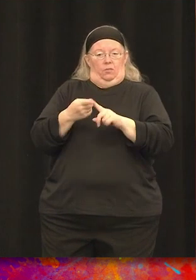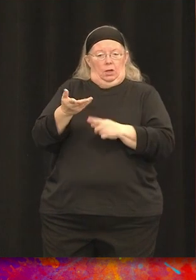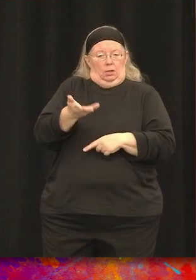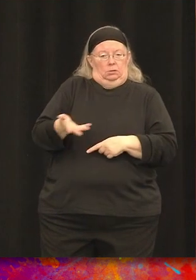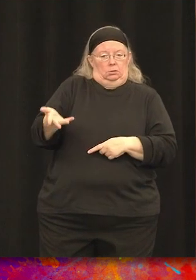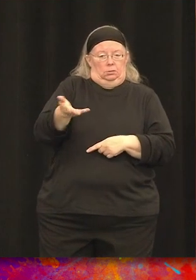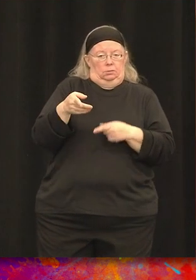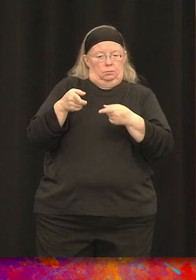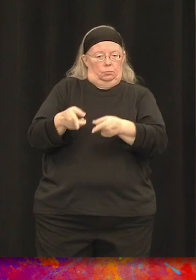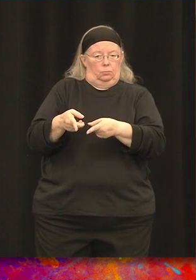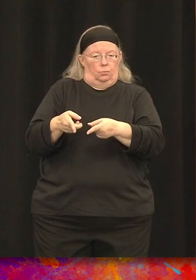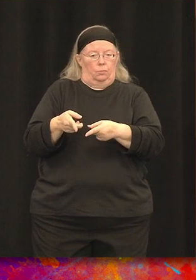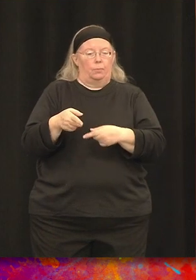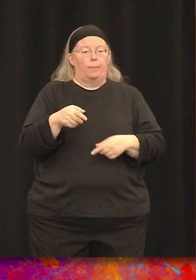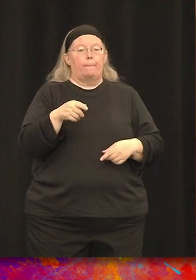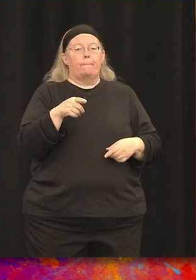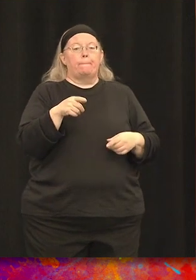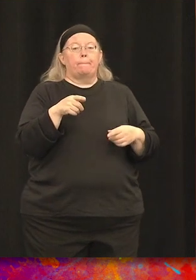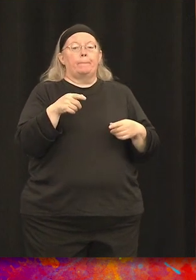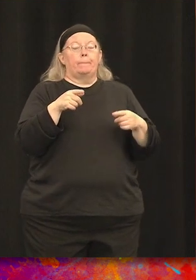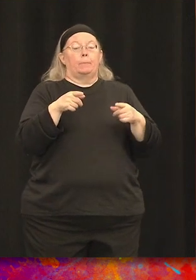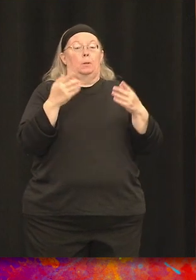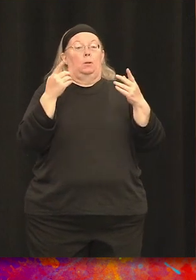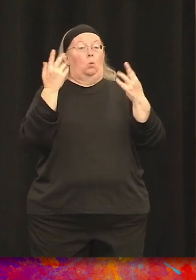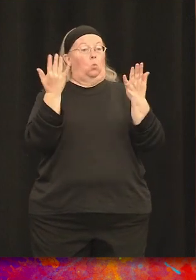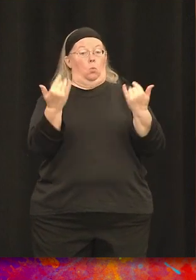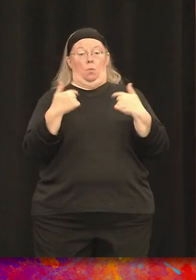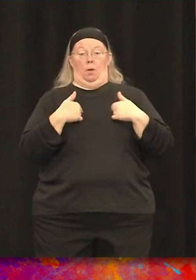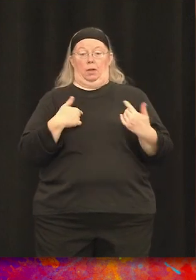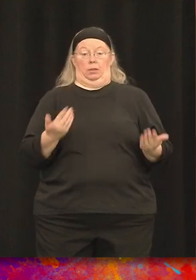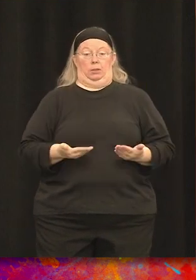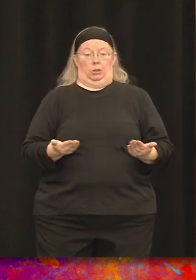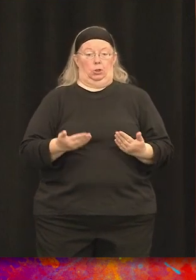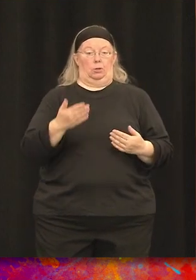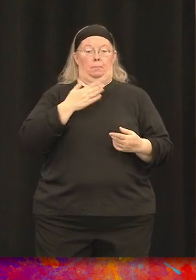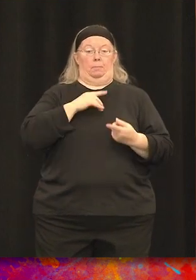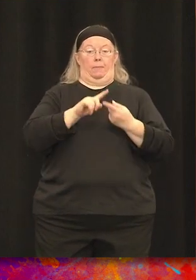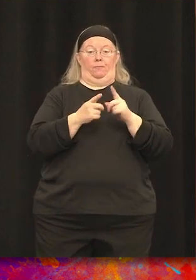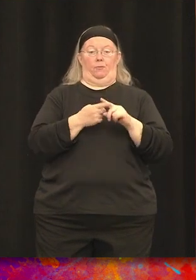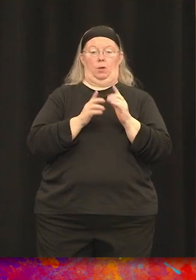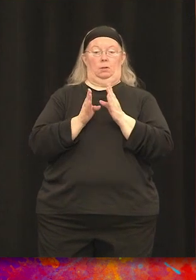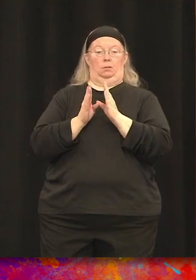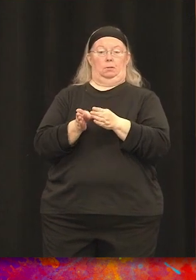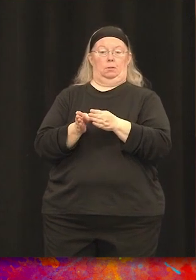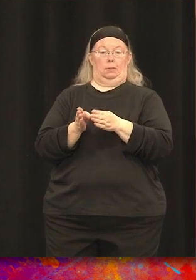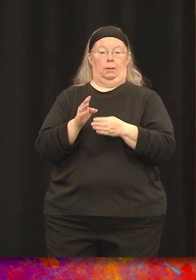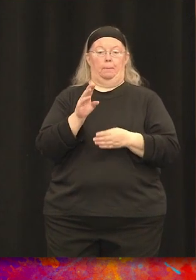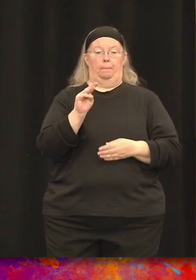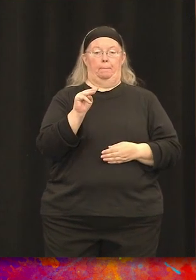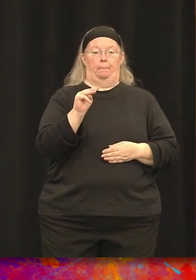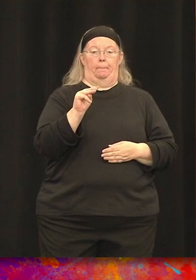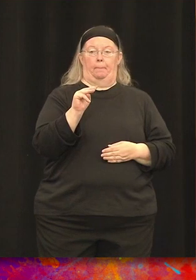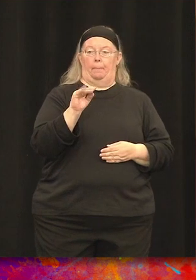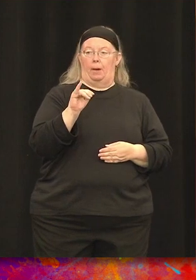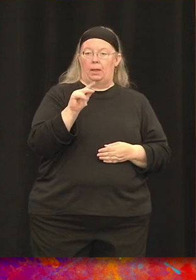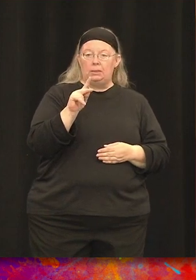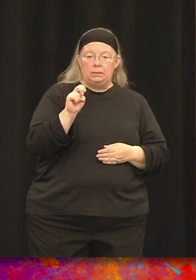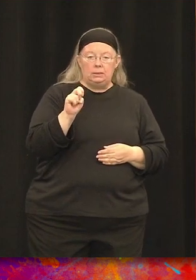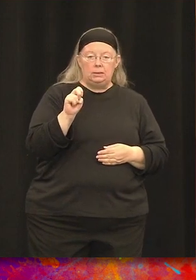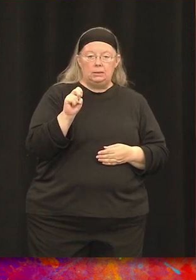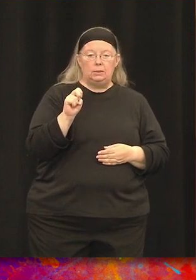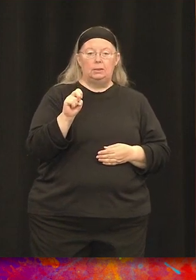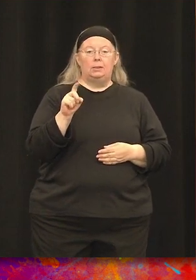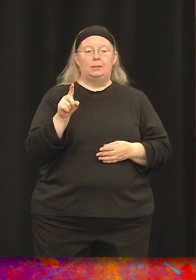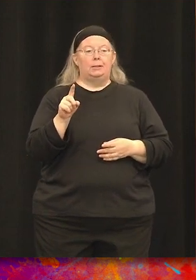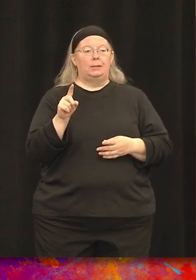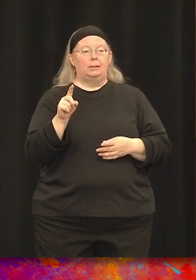today. My friend Mani, who is sitting right there with his wife Sareka, is warm, witty, and incredibly